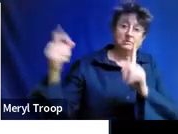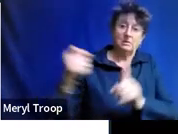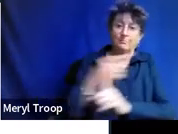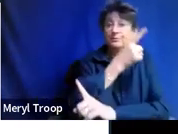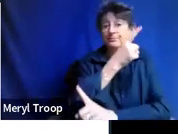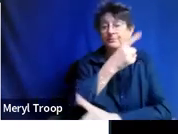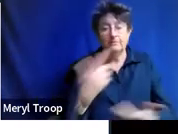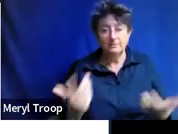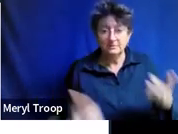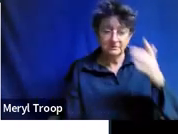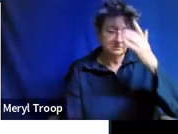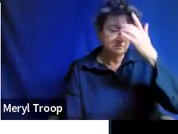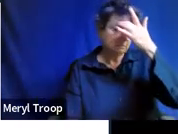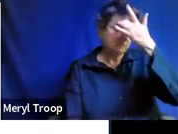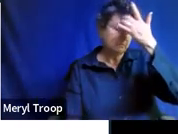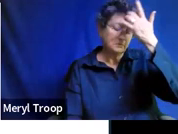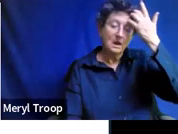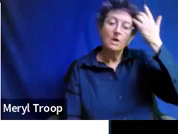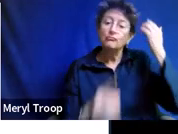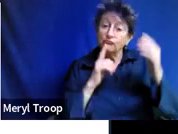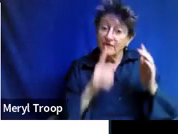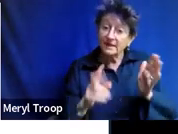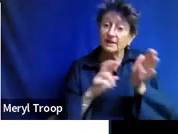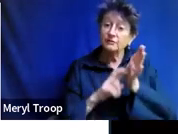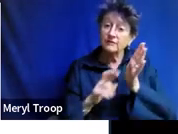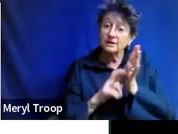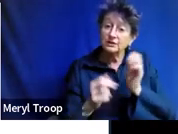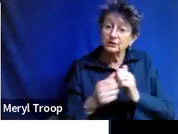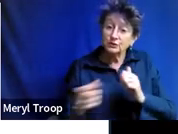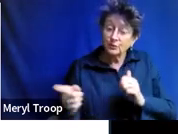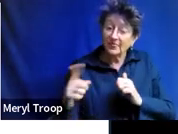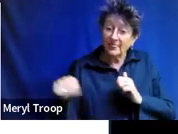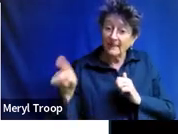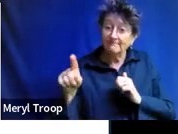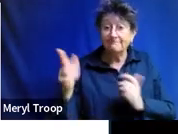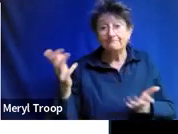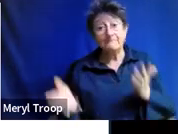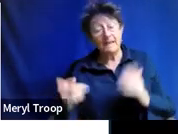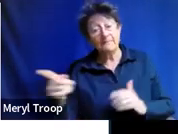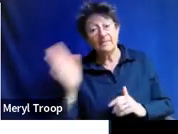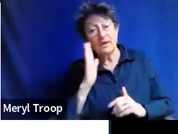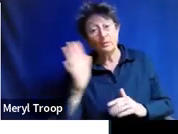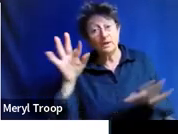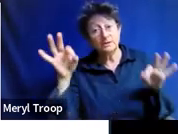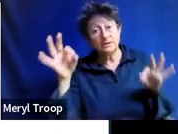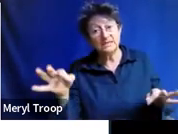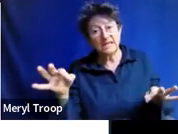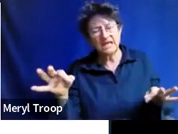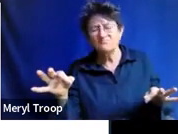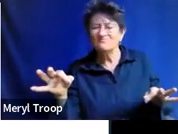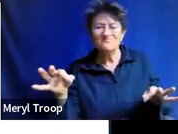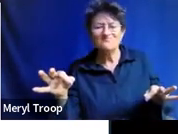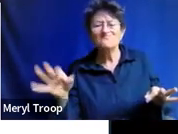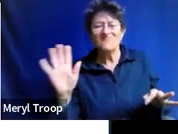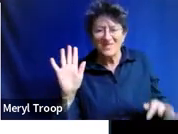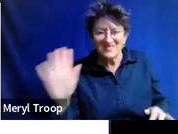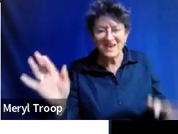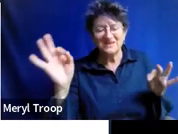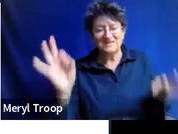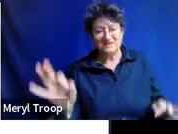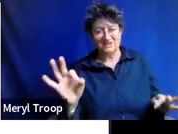just really dig in and research with the student, and they might decide that maybe that's not what they wanted after